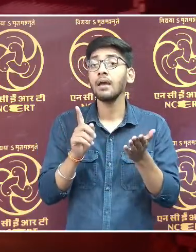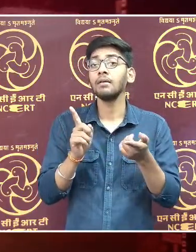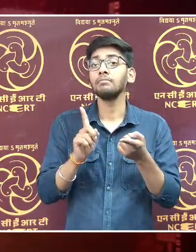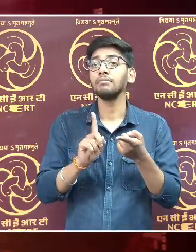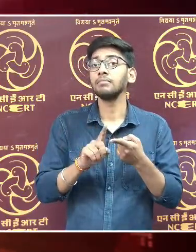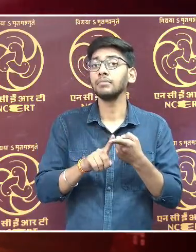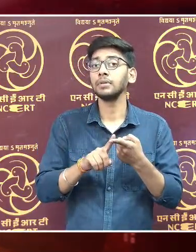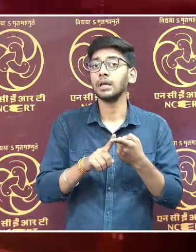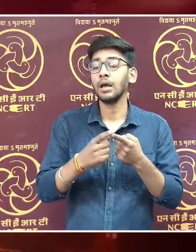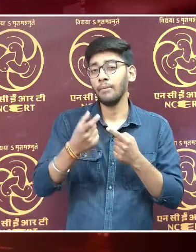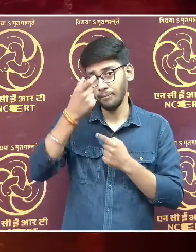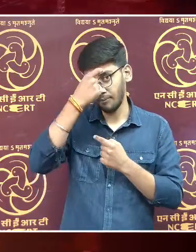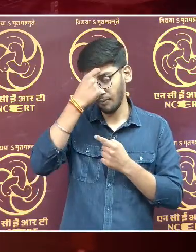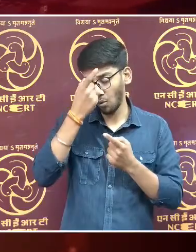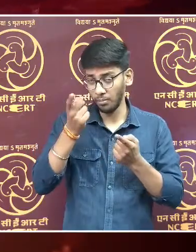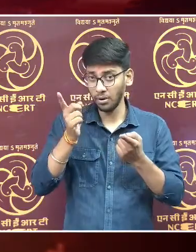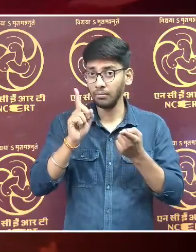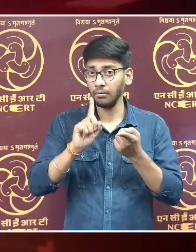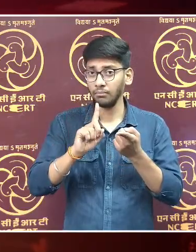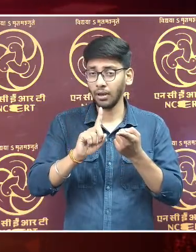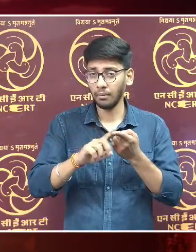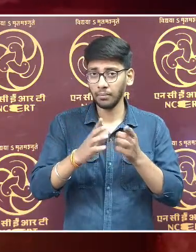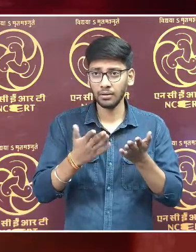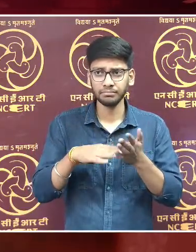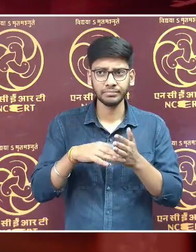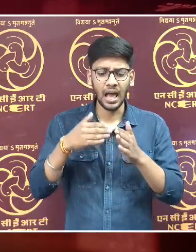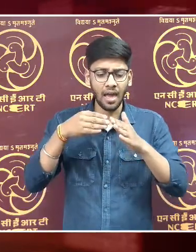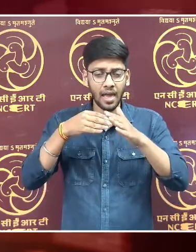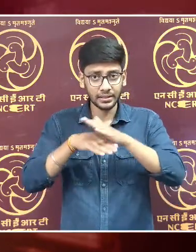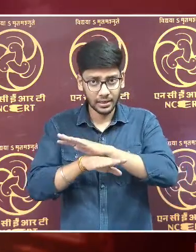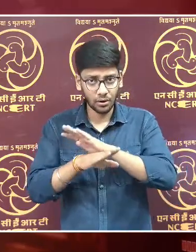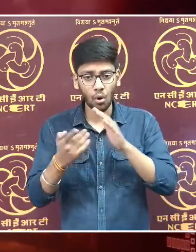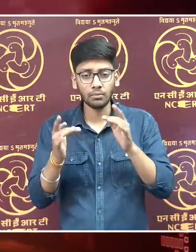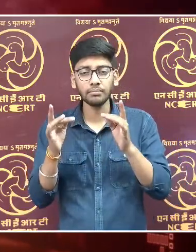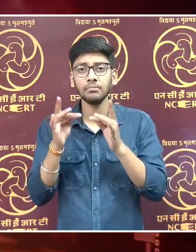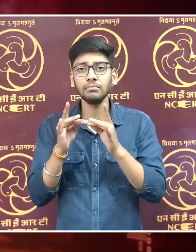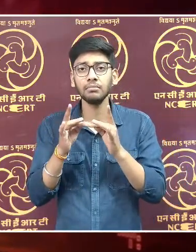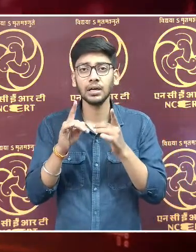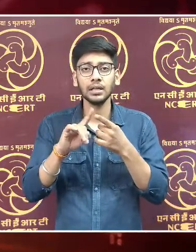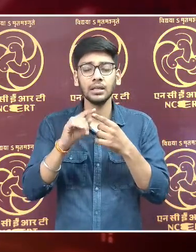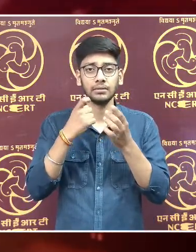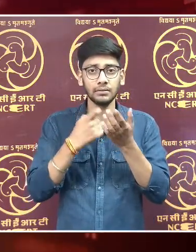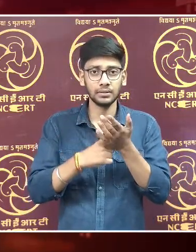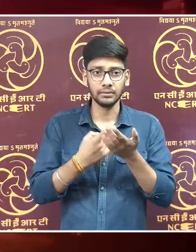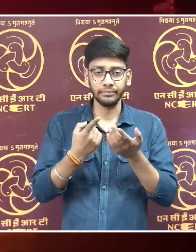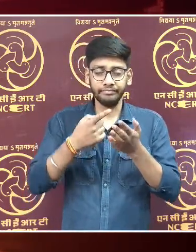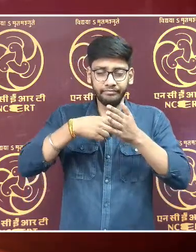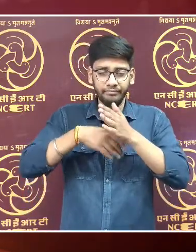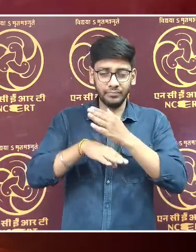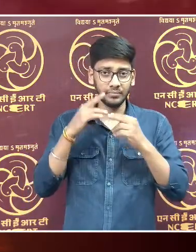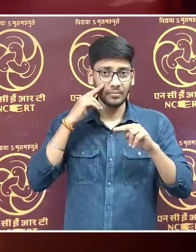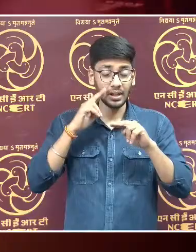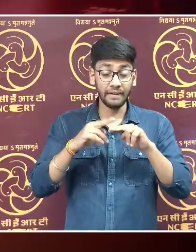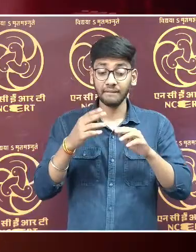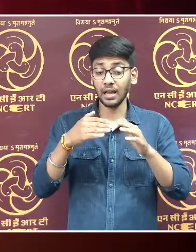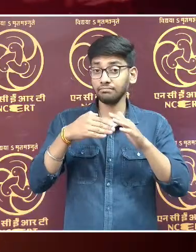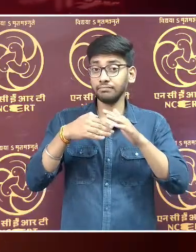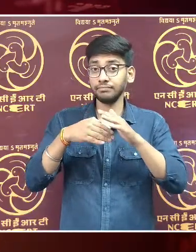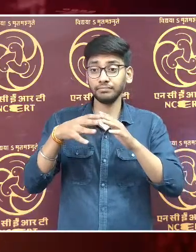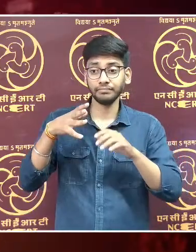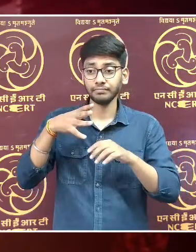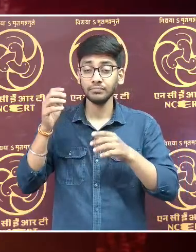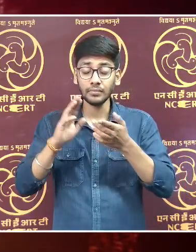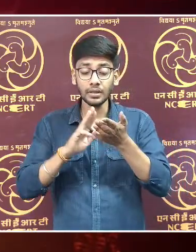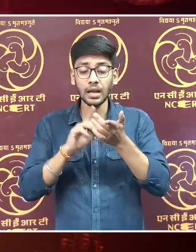where the problem happens, whether it's in the external ear or in the middle ear. It is usually temporary. If it is in the external ear through medication